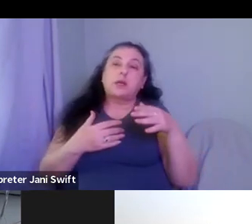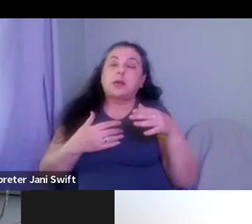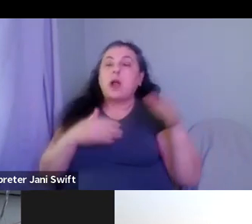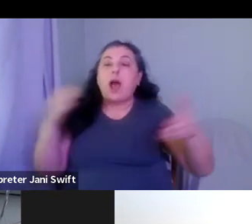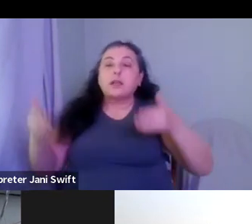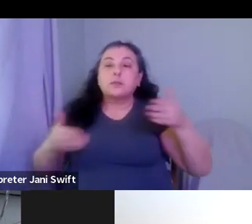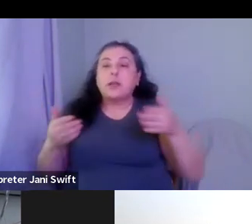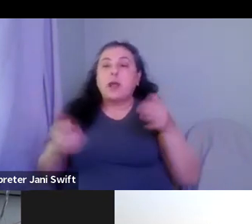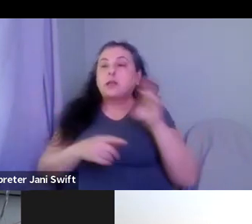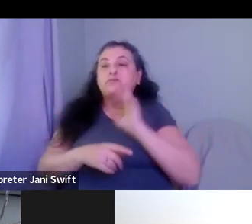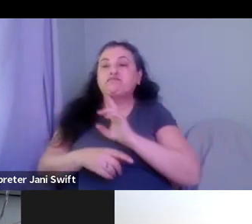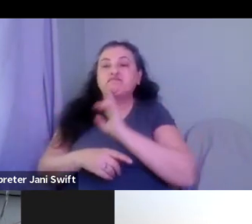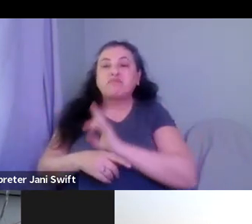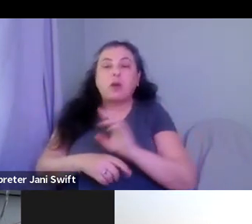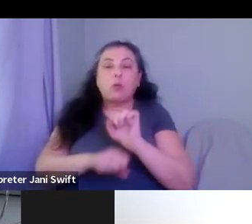survivors.